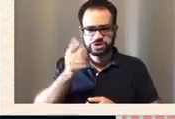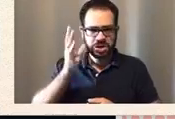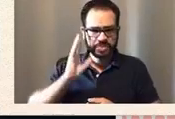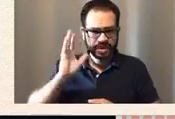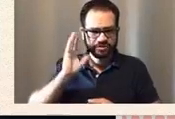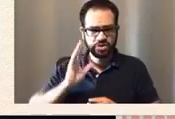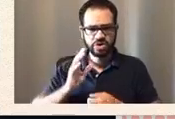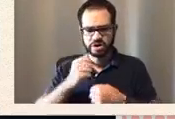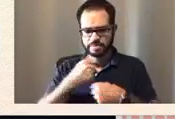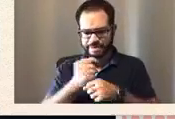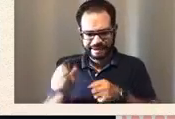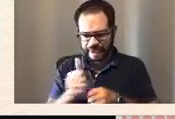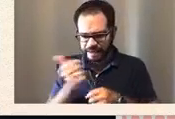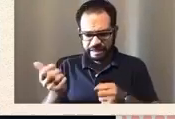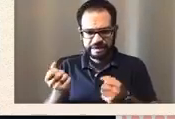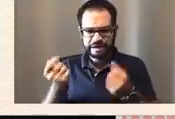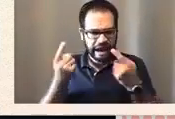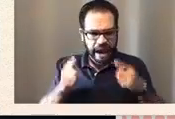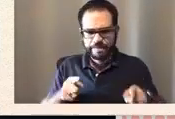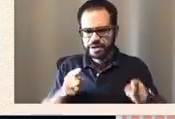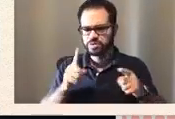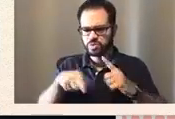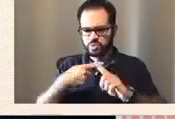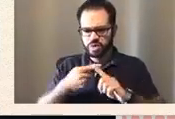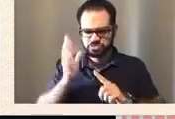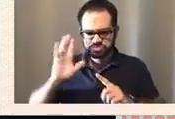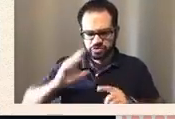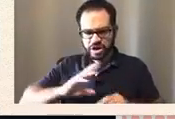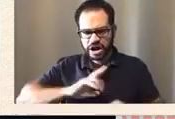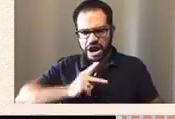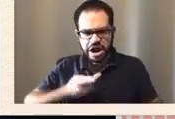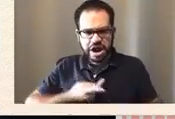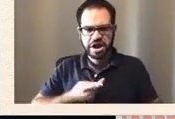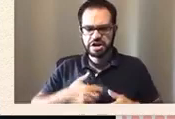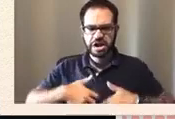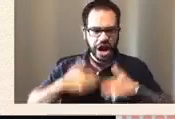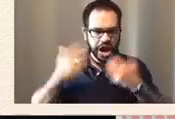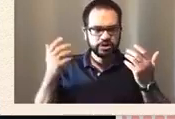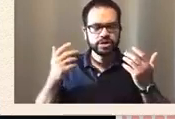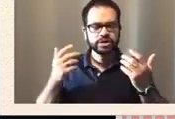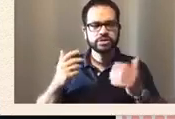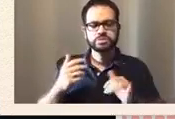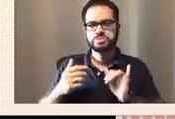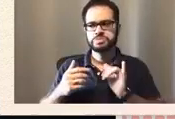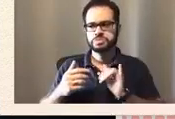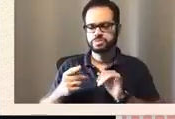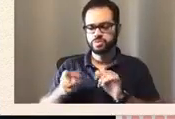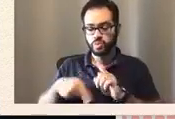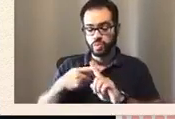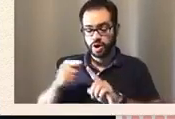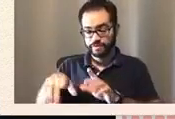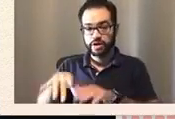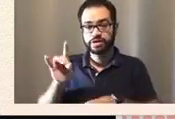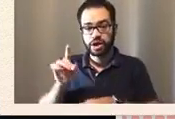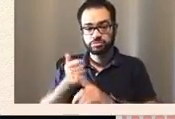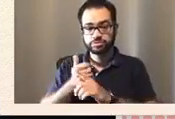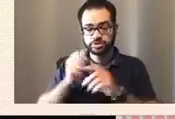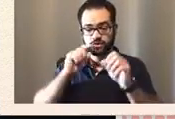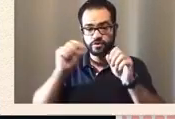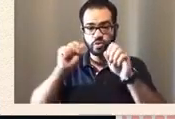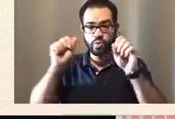To paraphrase him. And Harry Potter learning he's a wizard has been utilized